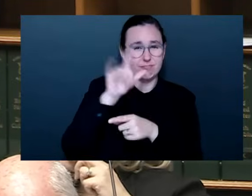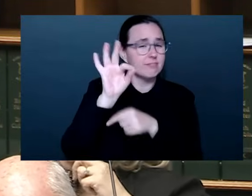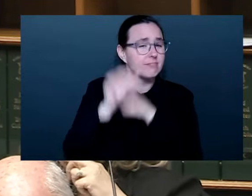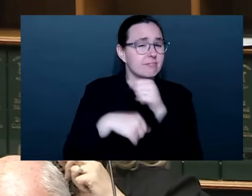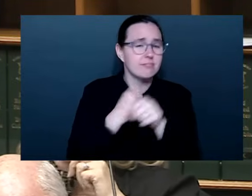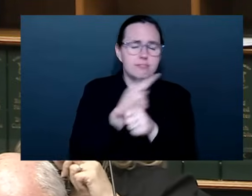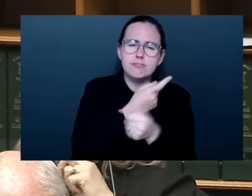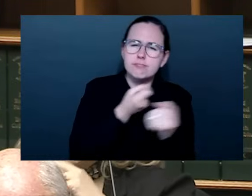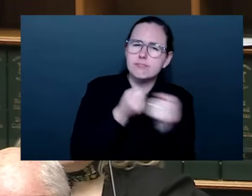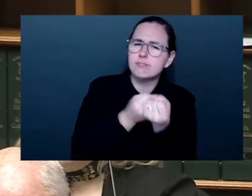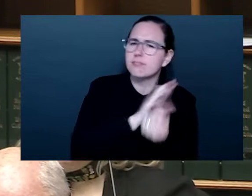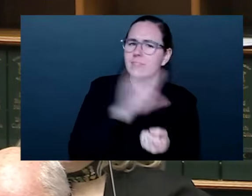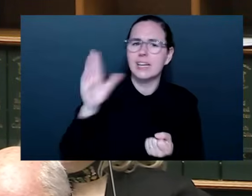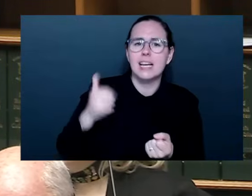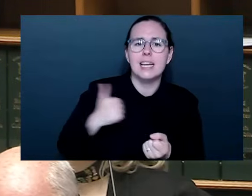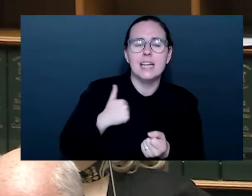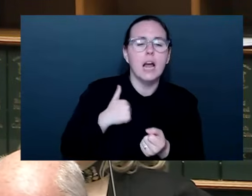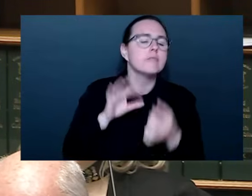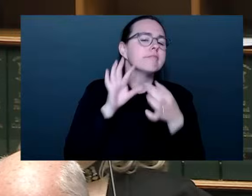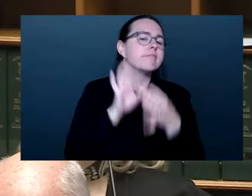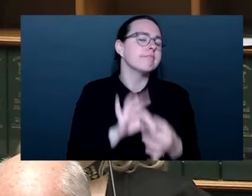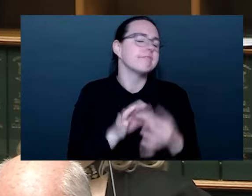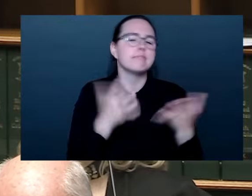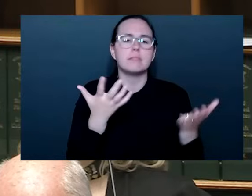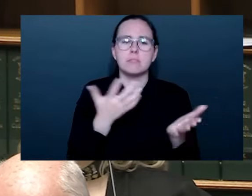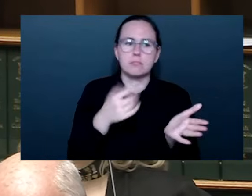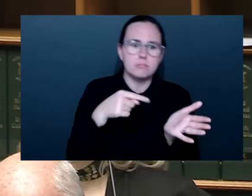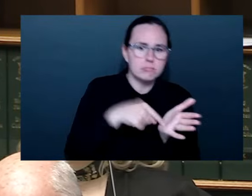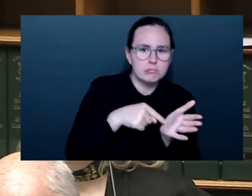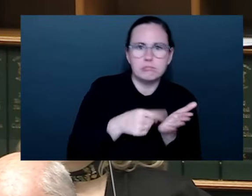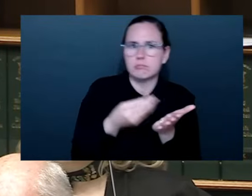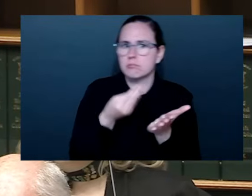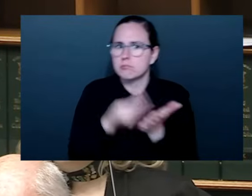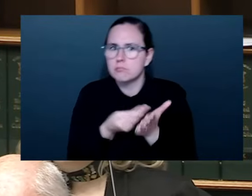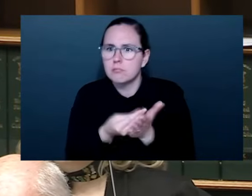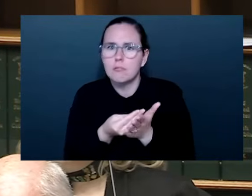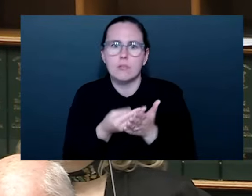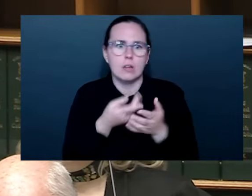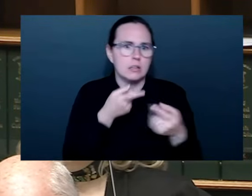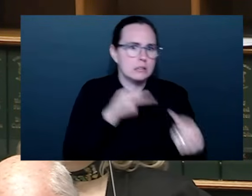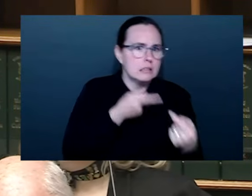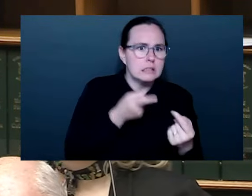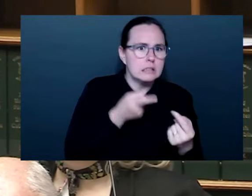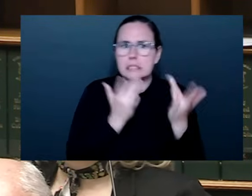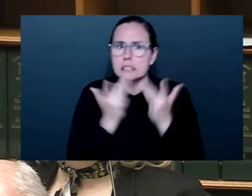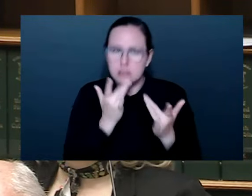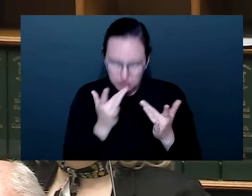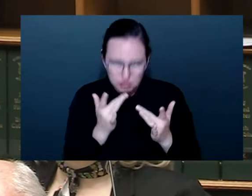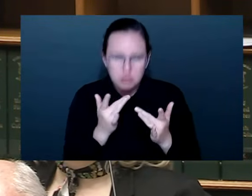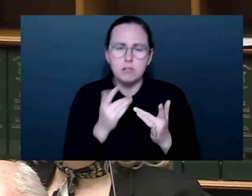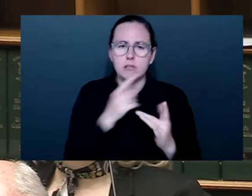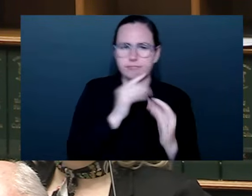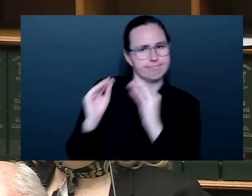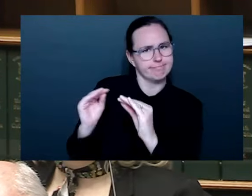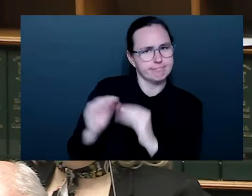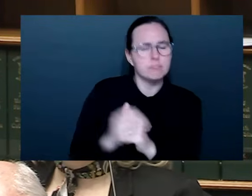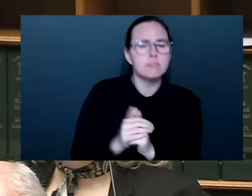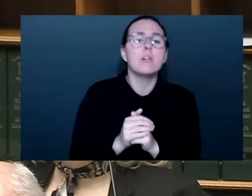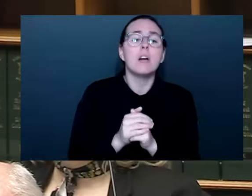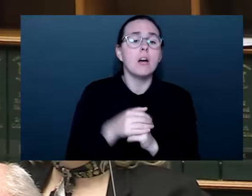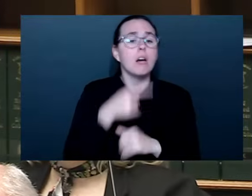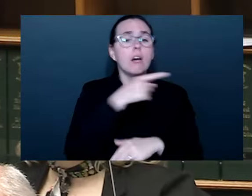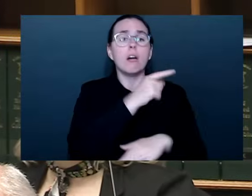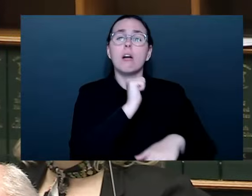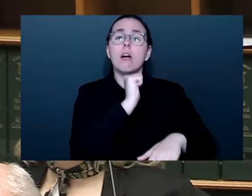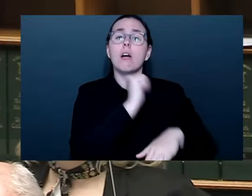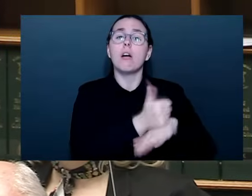solution, and financial education. Their first office was in New Westminster, BC, and they now serve Canadians in 5 provinces, and to date, their clients